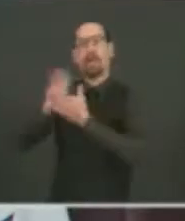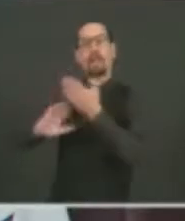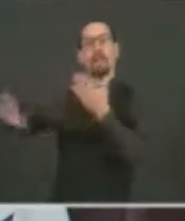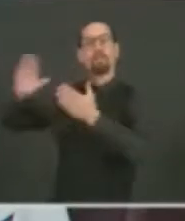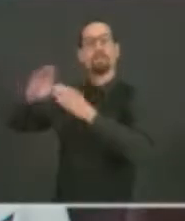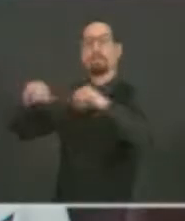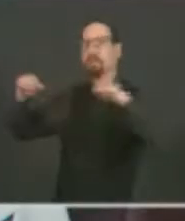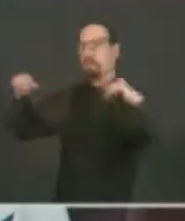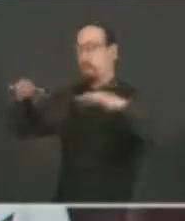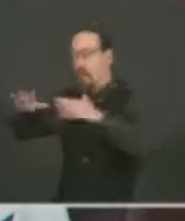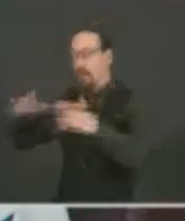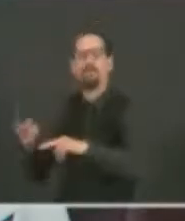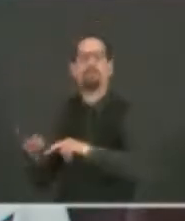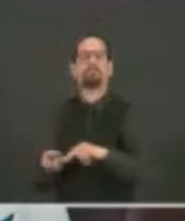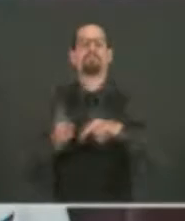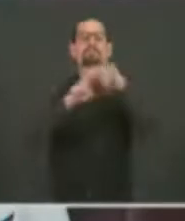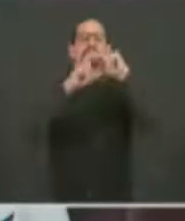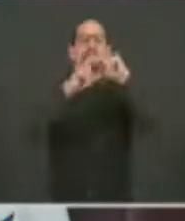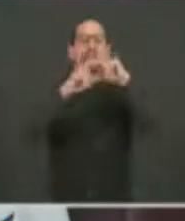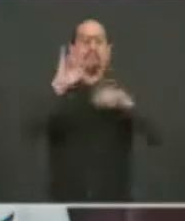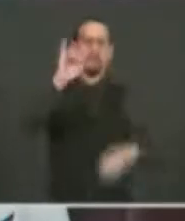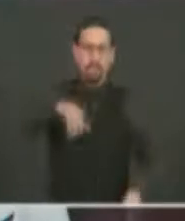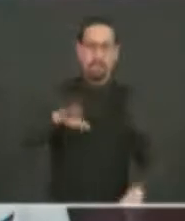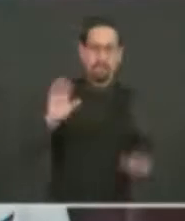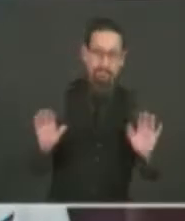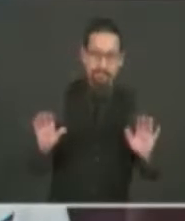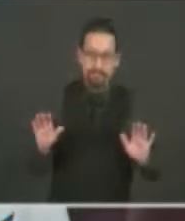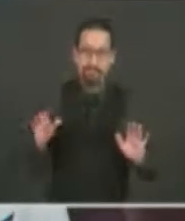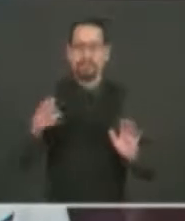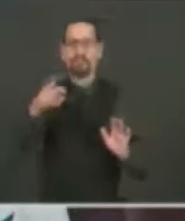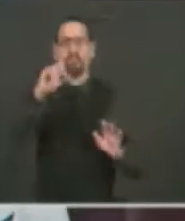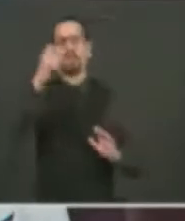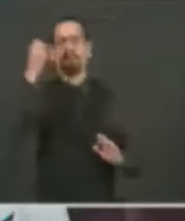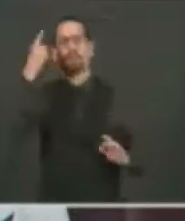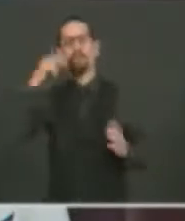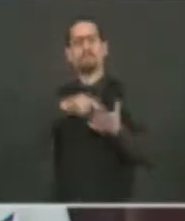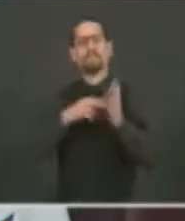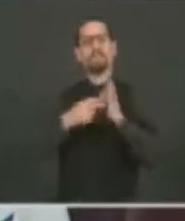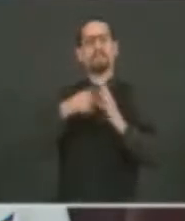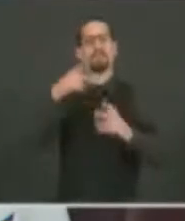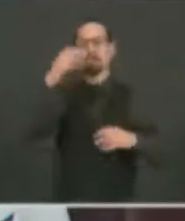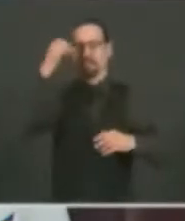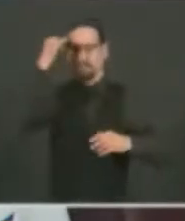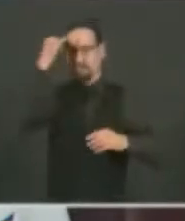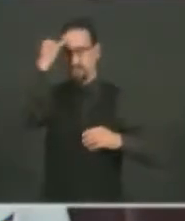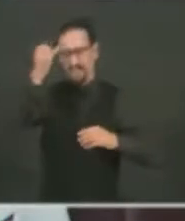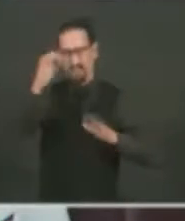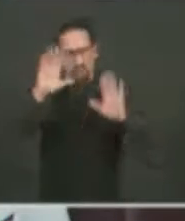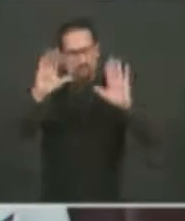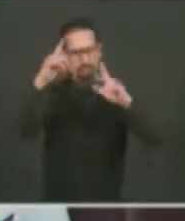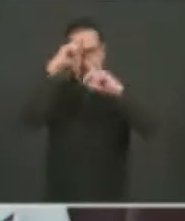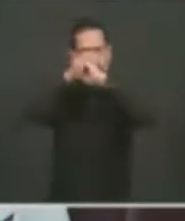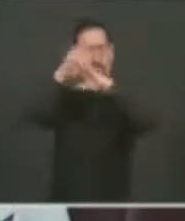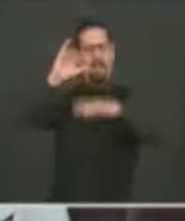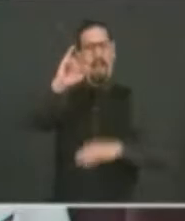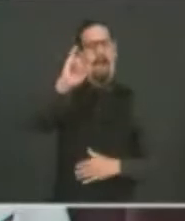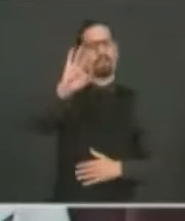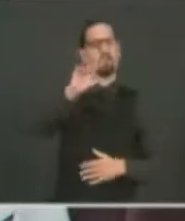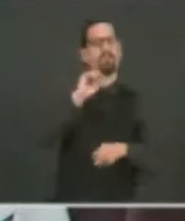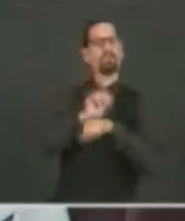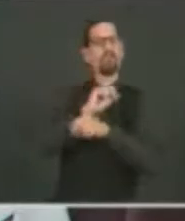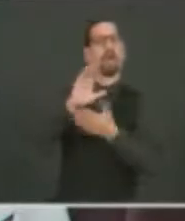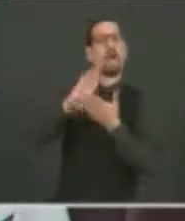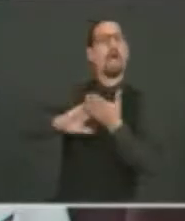stable to declining. Obviously, with 200 cases from two schools, that's a problem, and our cases are